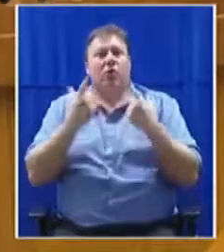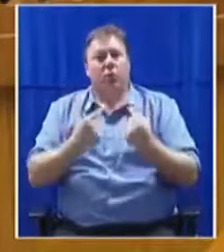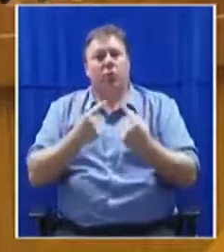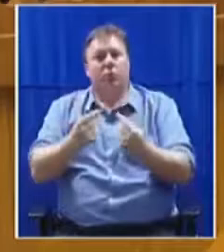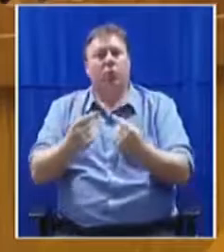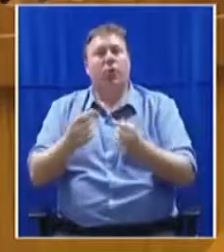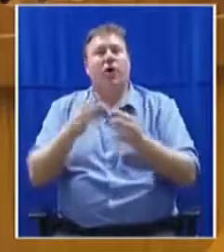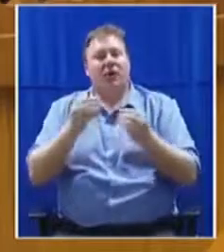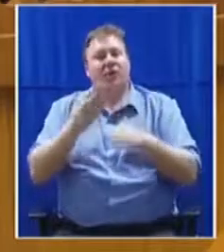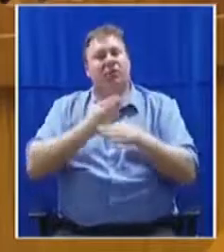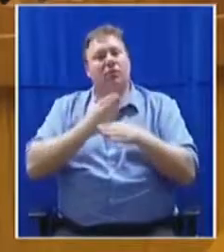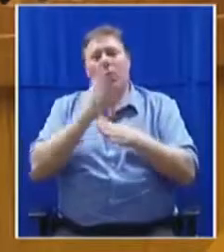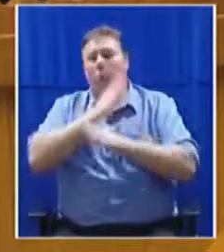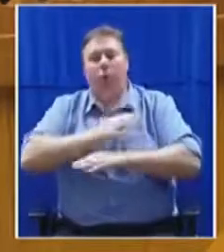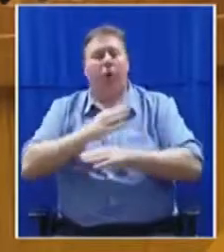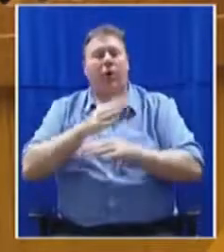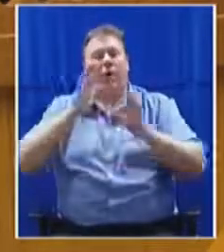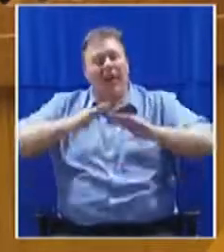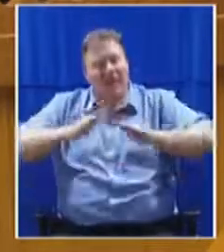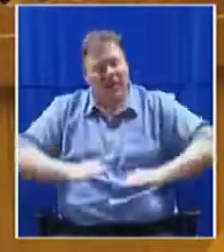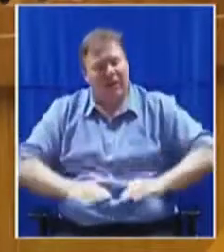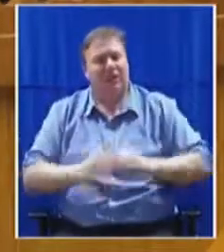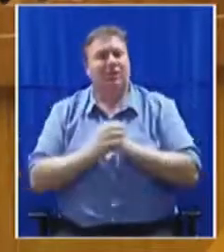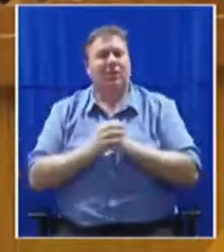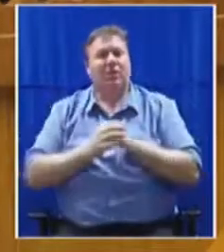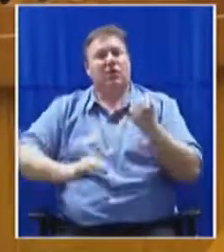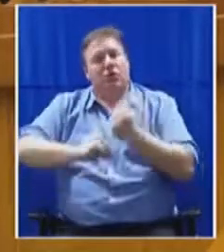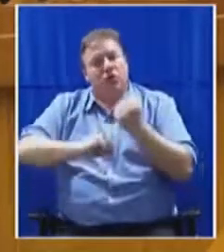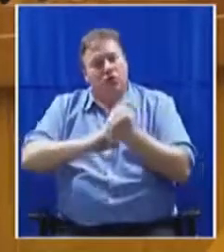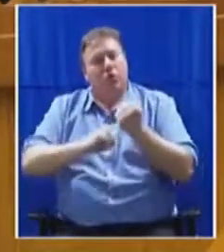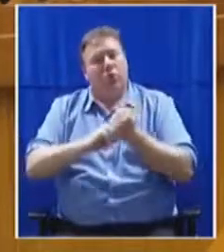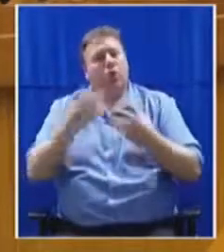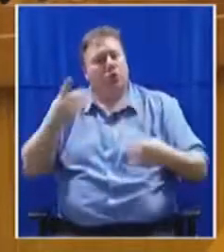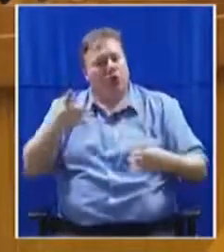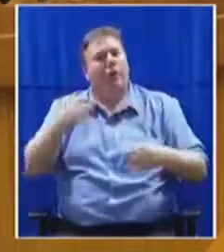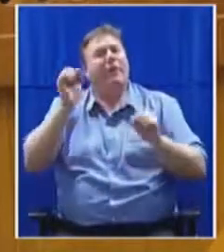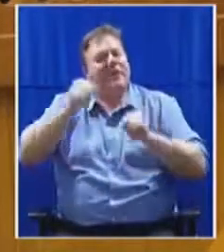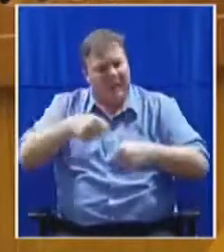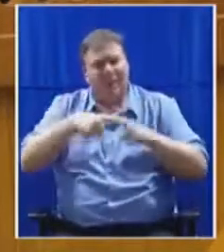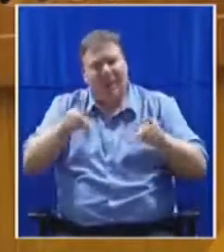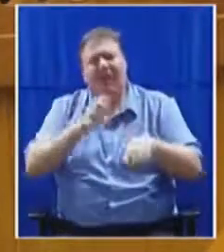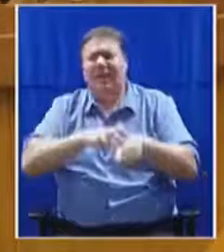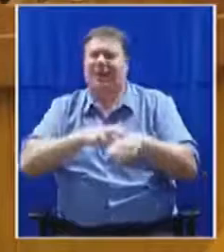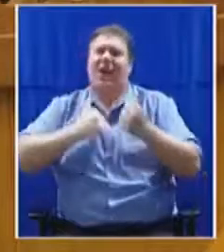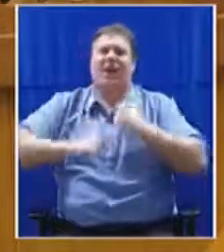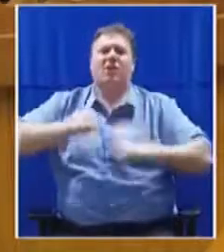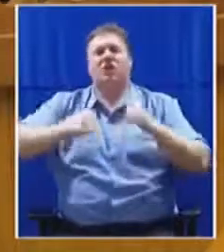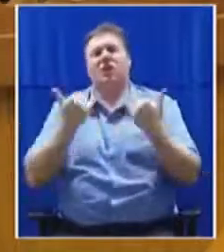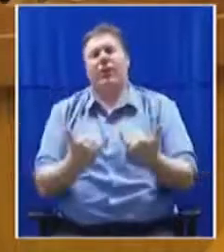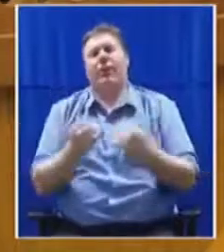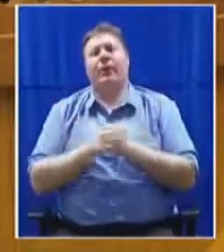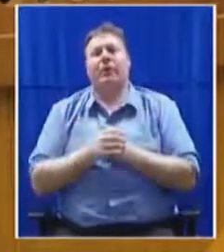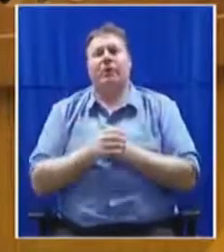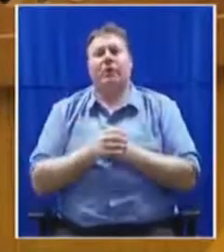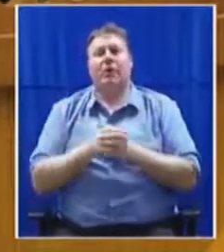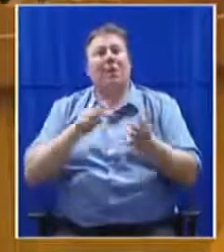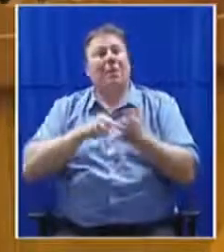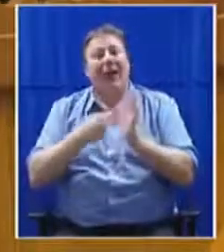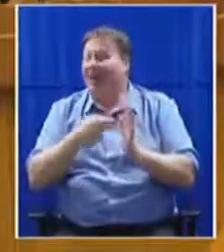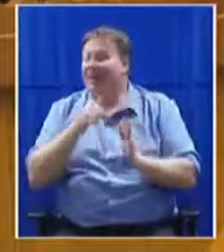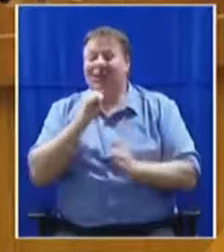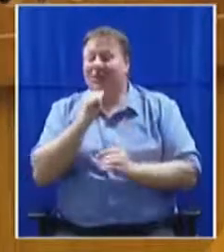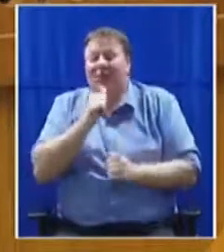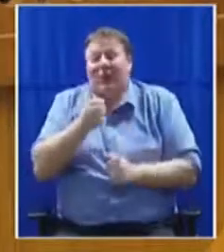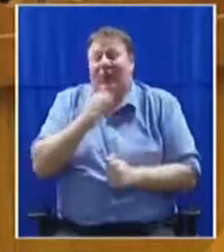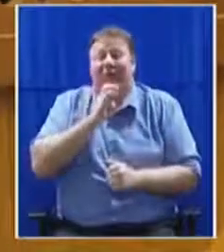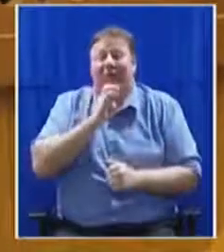unemployment. We support the document, but we need to put it into action. Honorable members, a plan simply is not good enough. We've been through